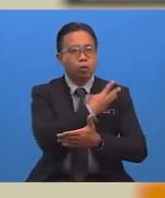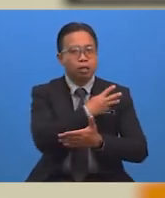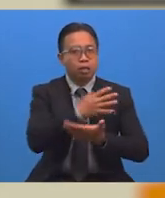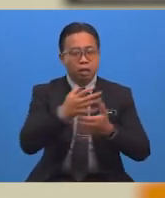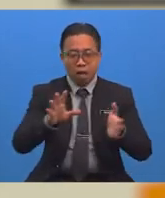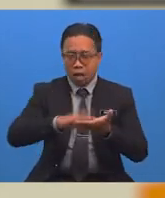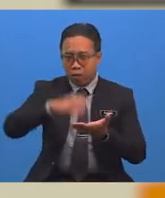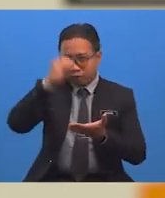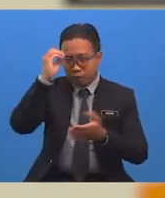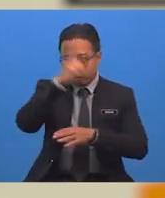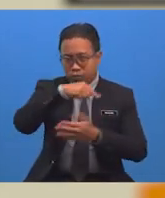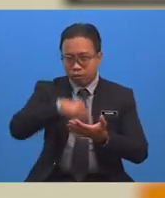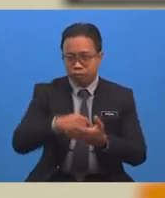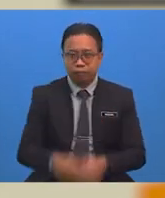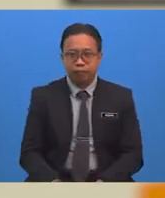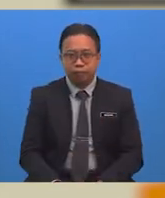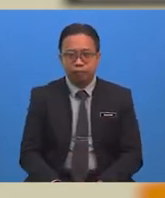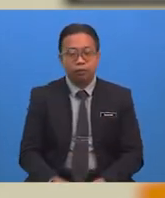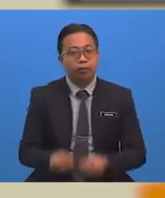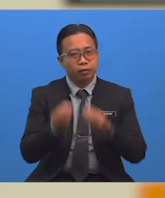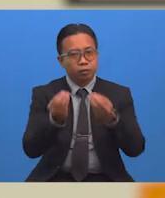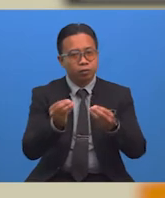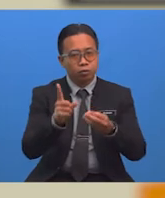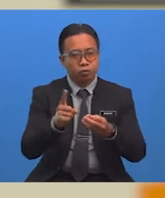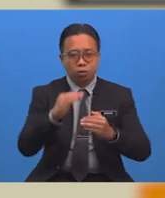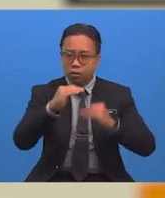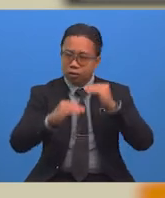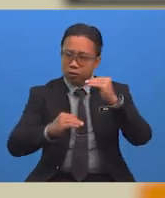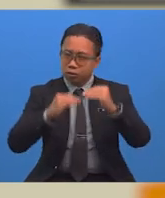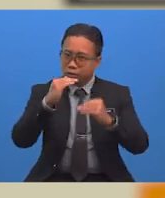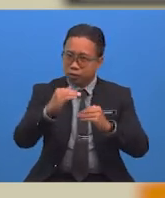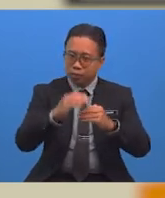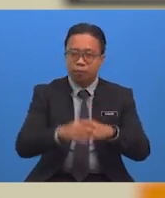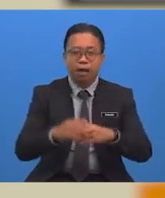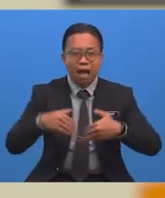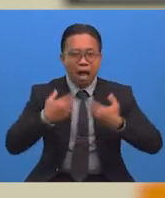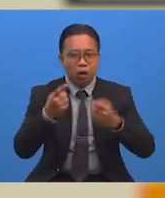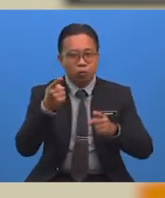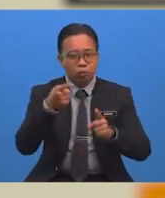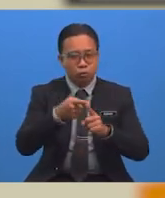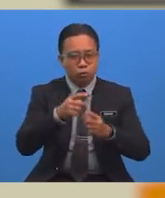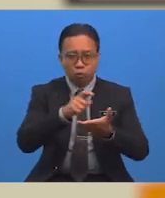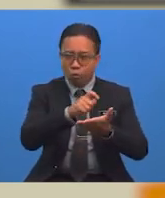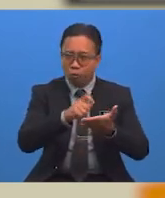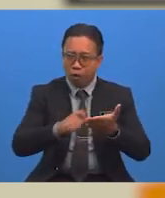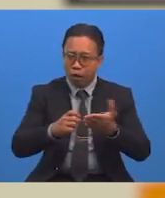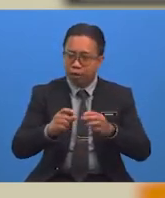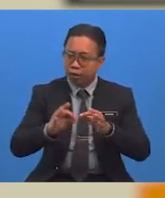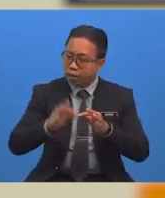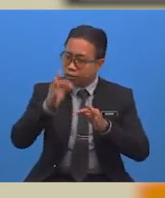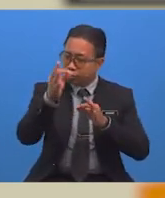today. I have given you a step-by-step guide on how to write an extended